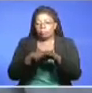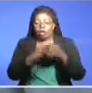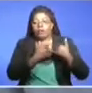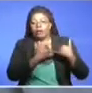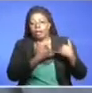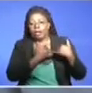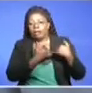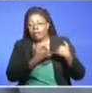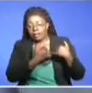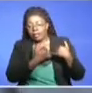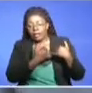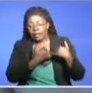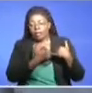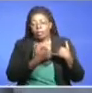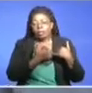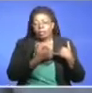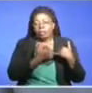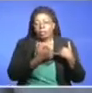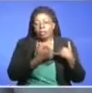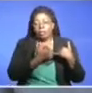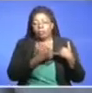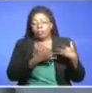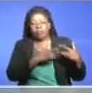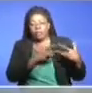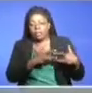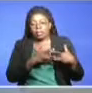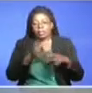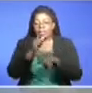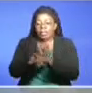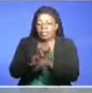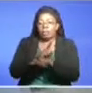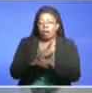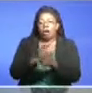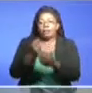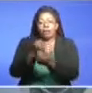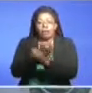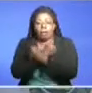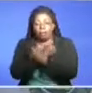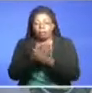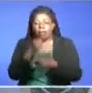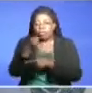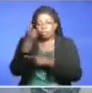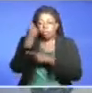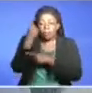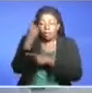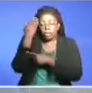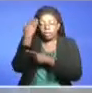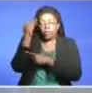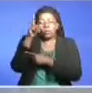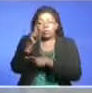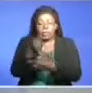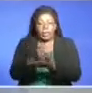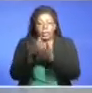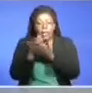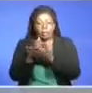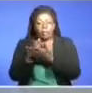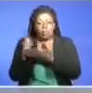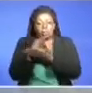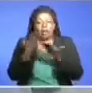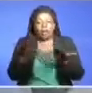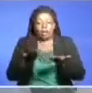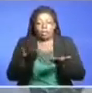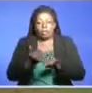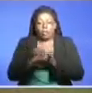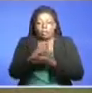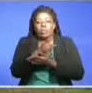Valentine, we look at it as a labor of love. You'd be surprised to know who's in need, and that's what we're here for, to help those that